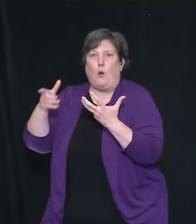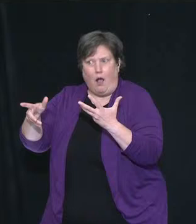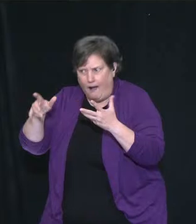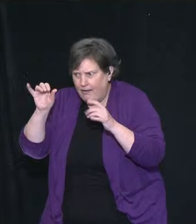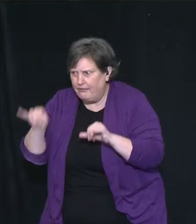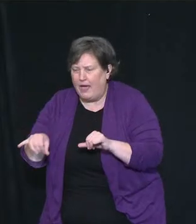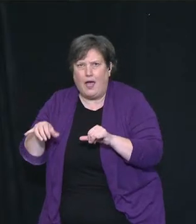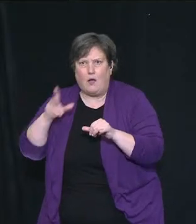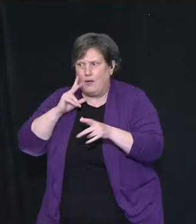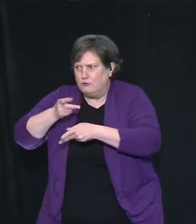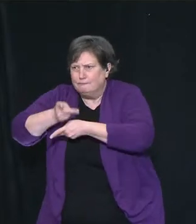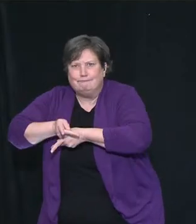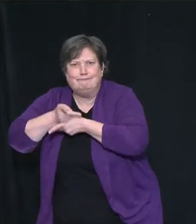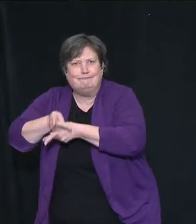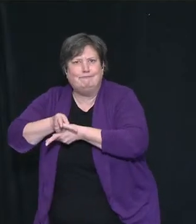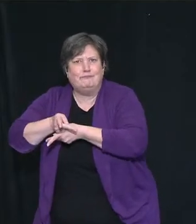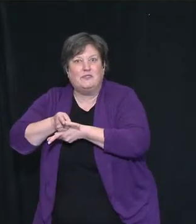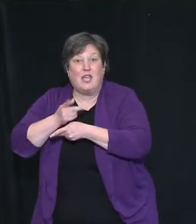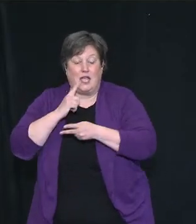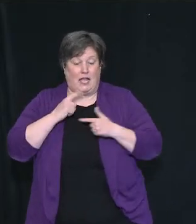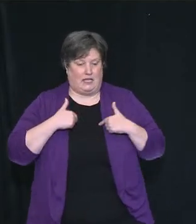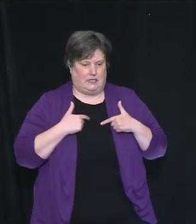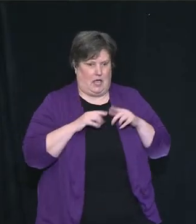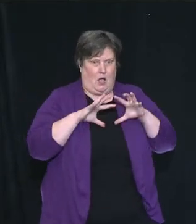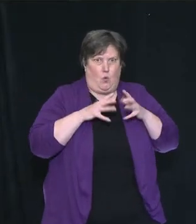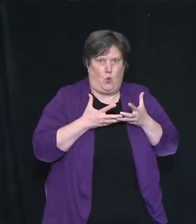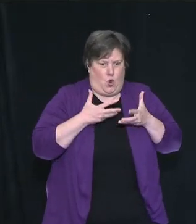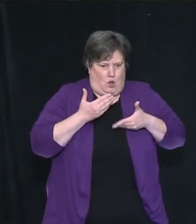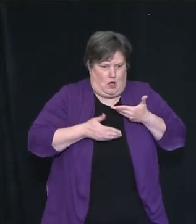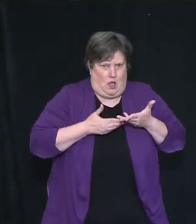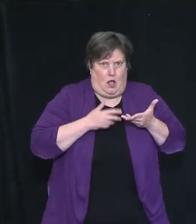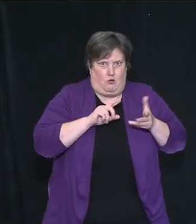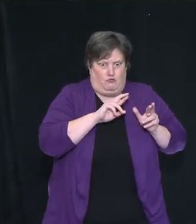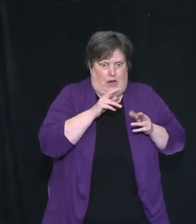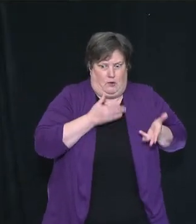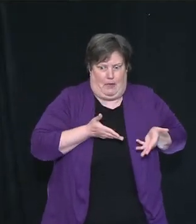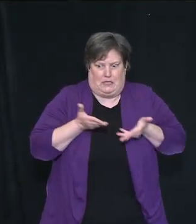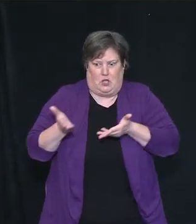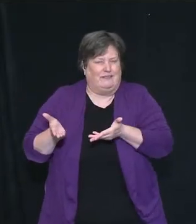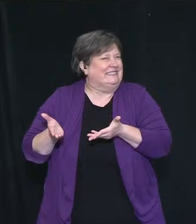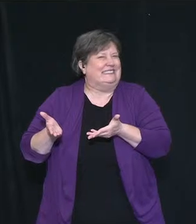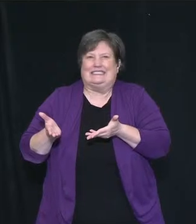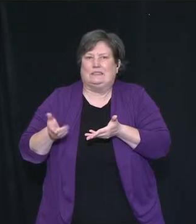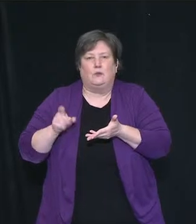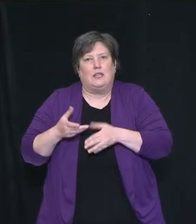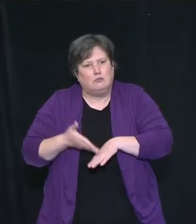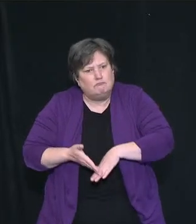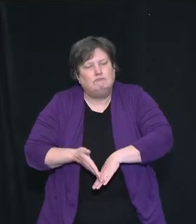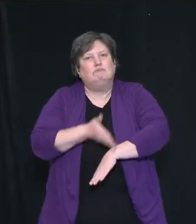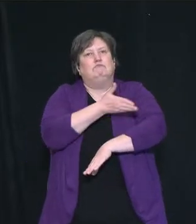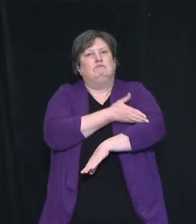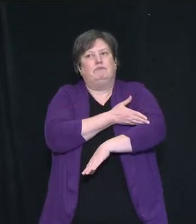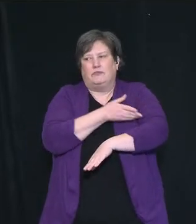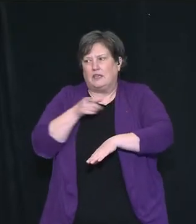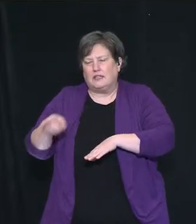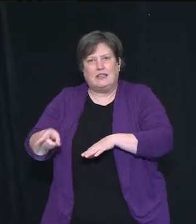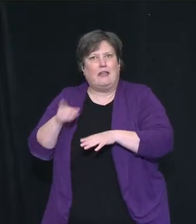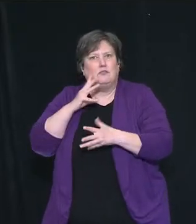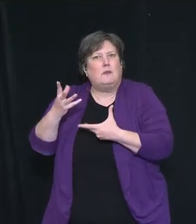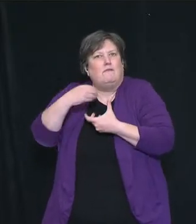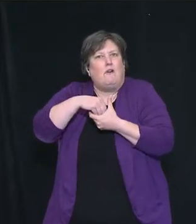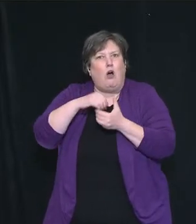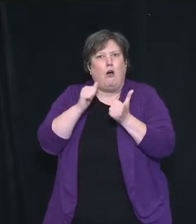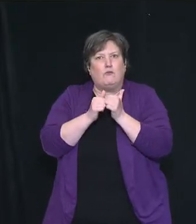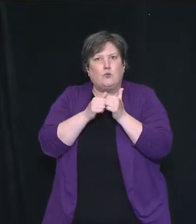than the one we are preparing for them. They deserve to be involved in decisions about the building of the world